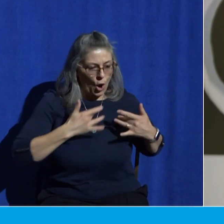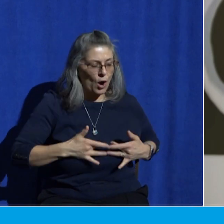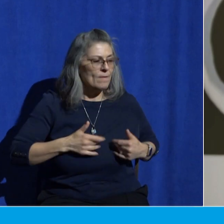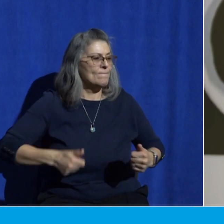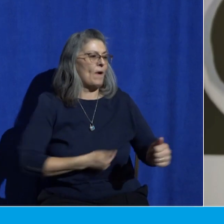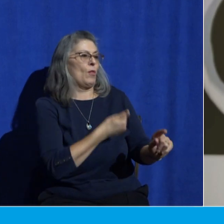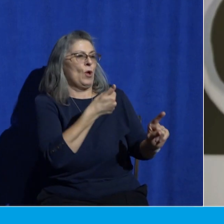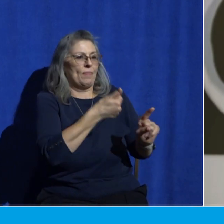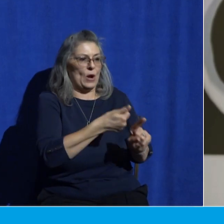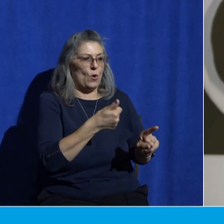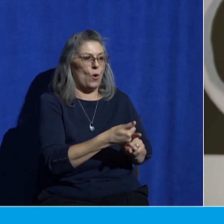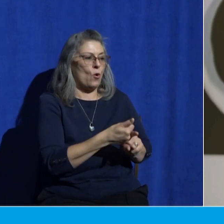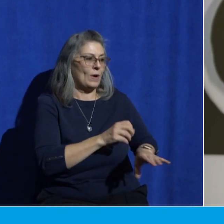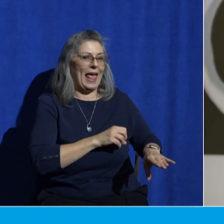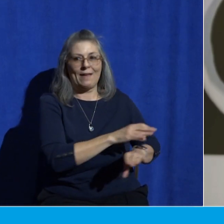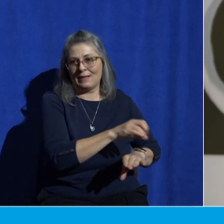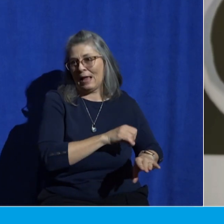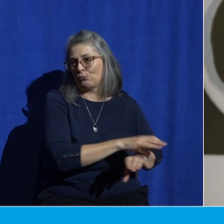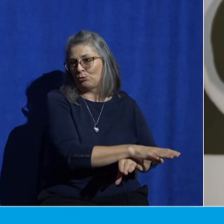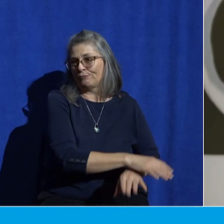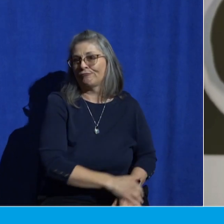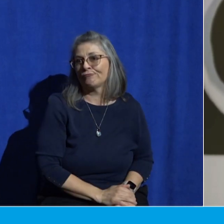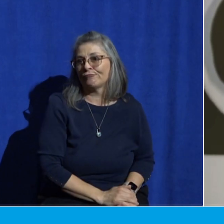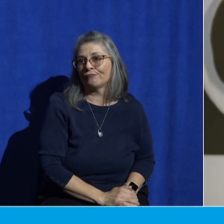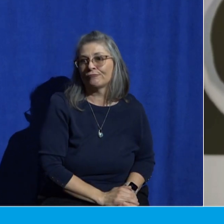their own counsels.